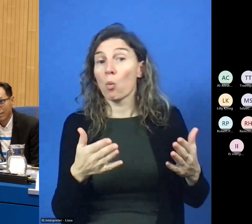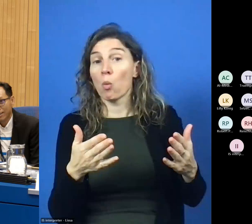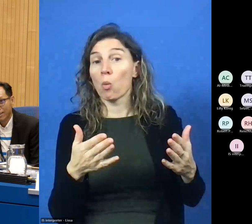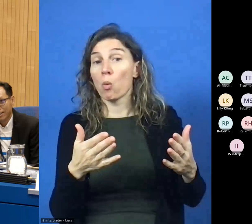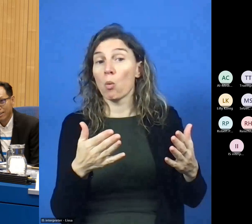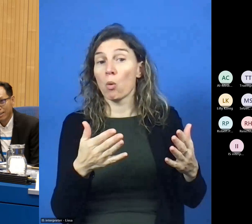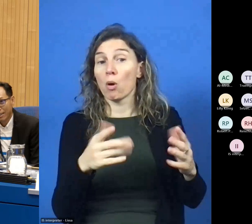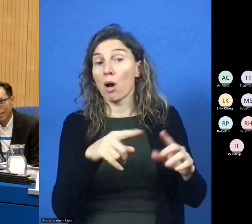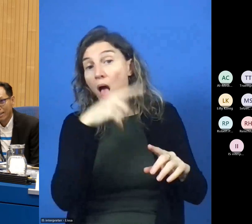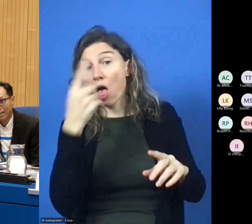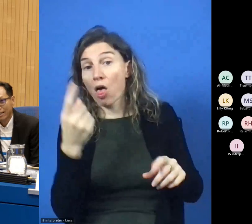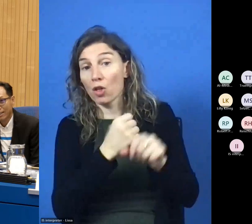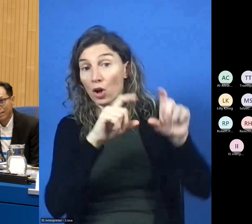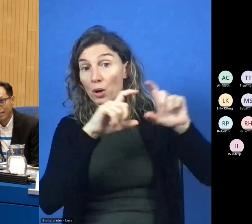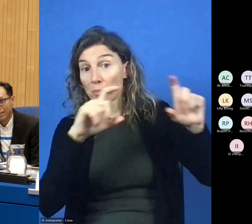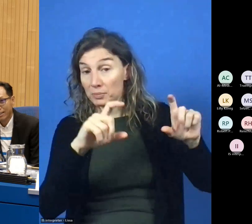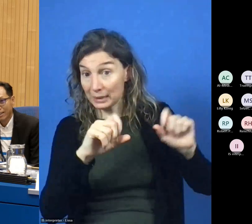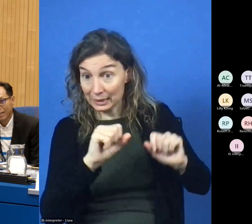skills.